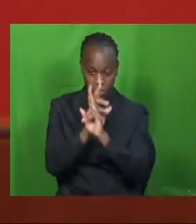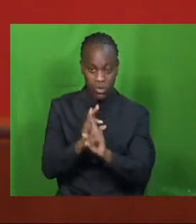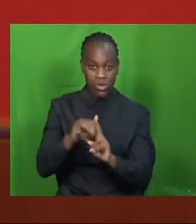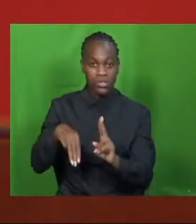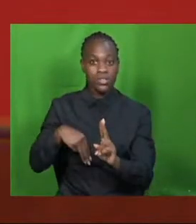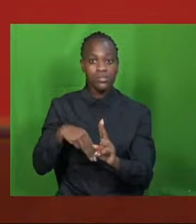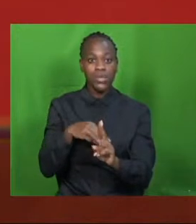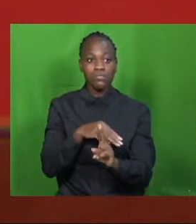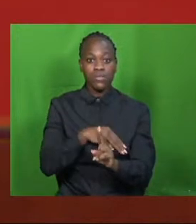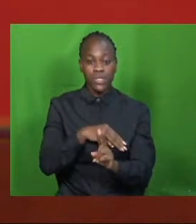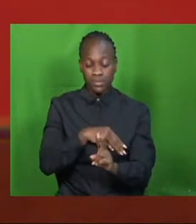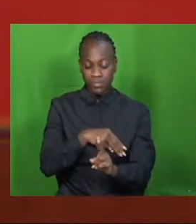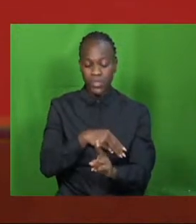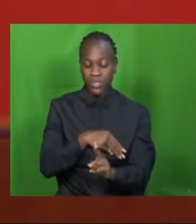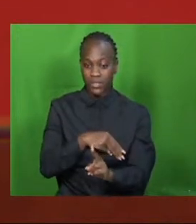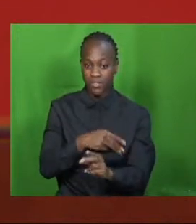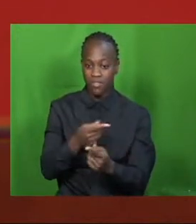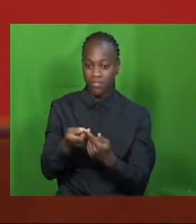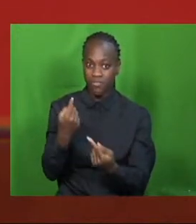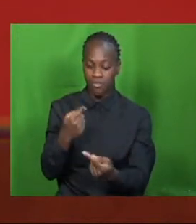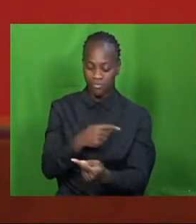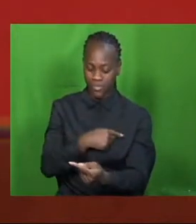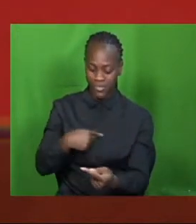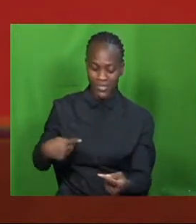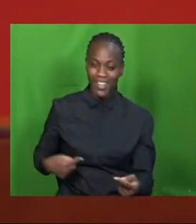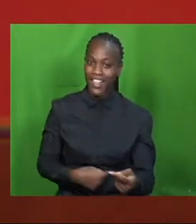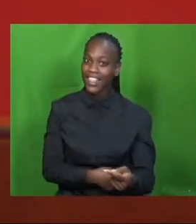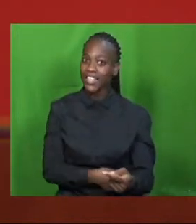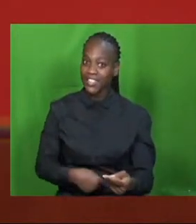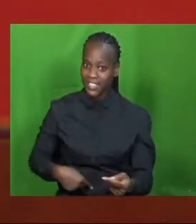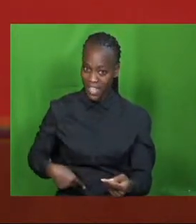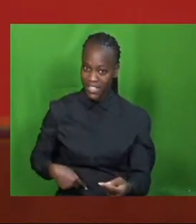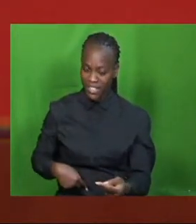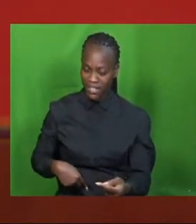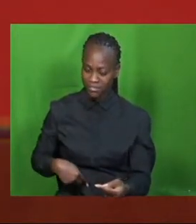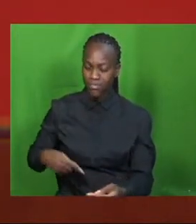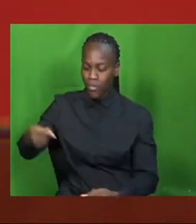Ombeni Sefi. He is the head of the delegation.